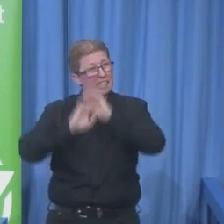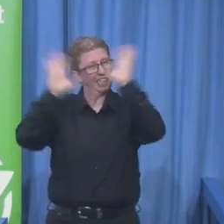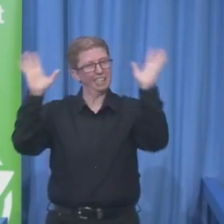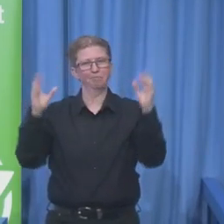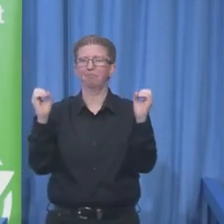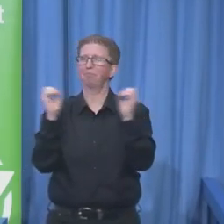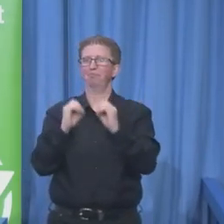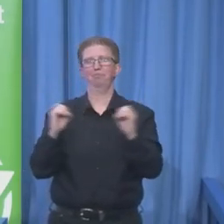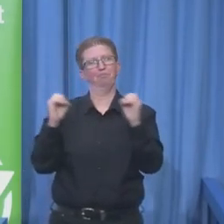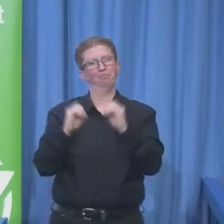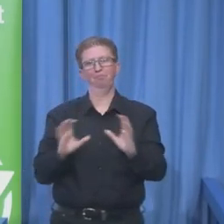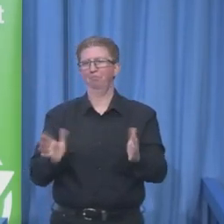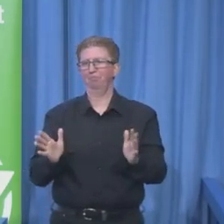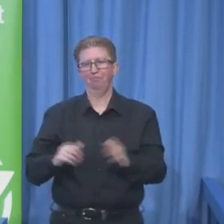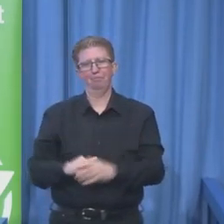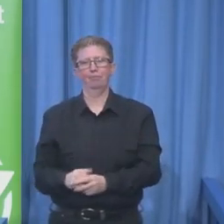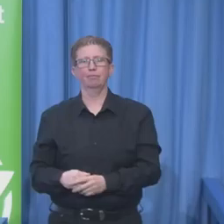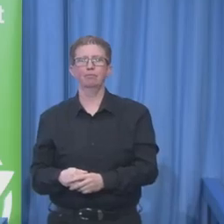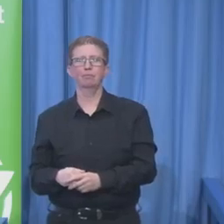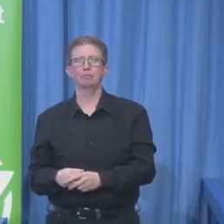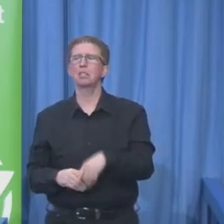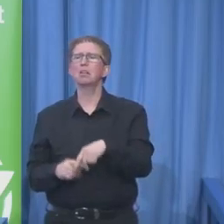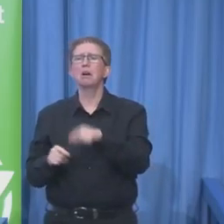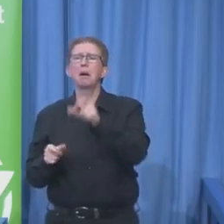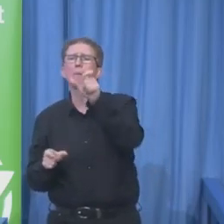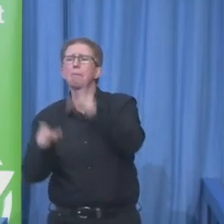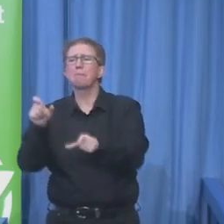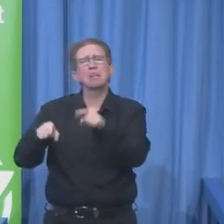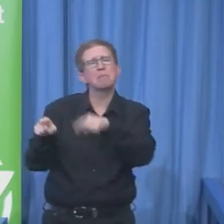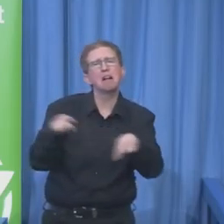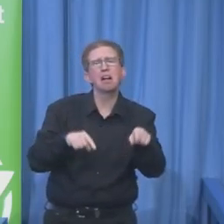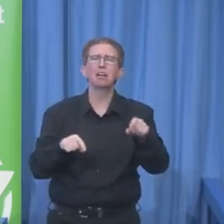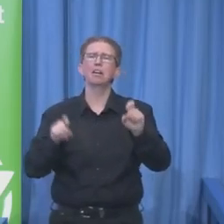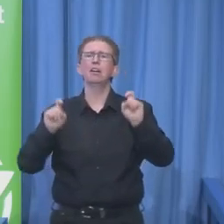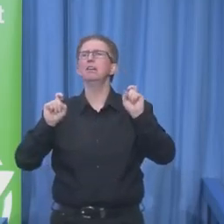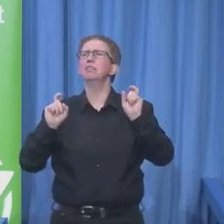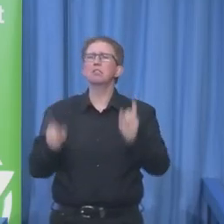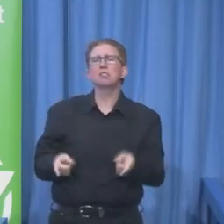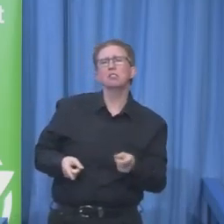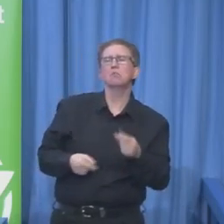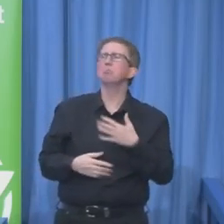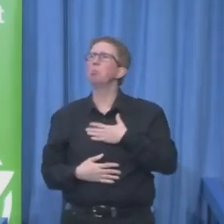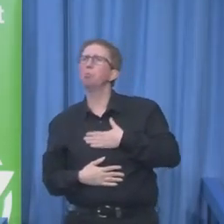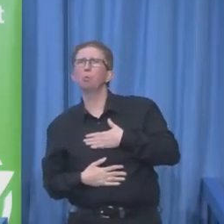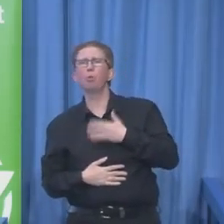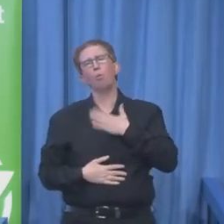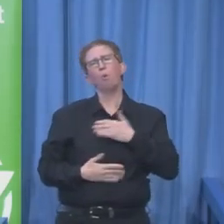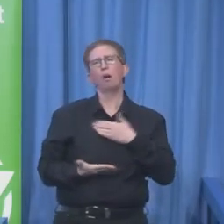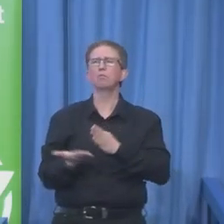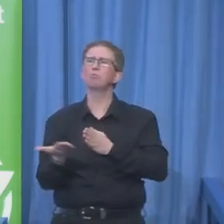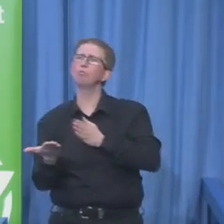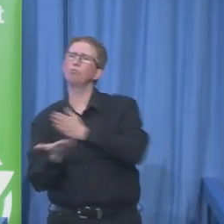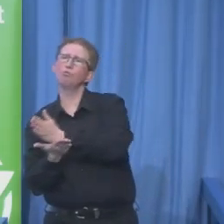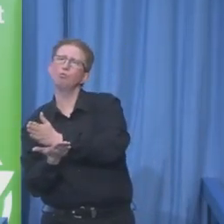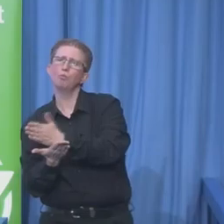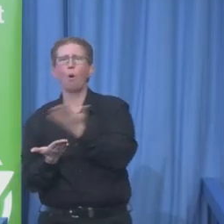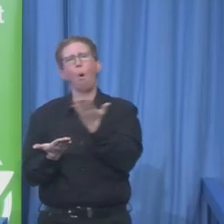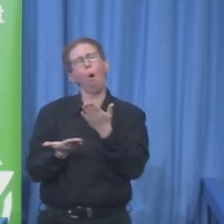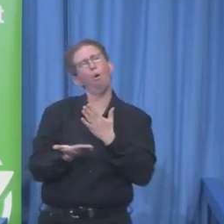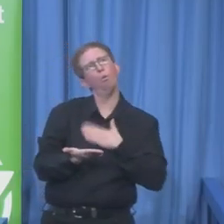Article 27 reads, each worker is entitled to work in the open labor market. So you see, even if we